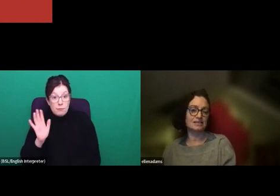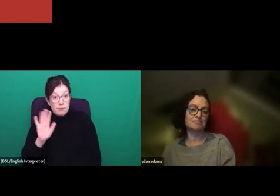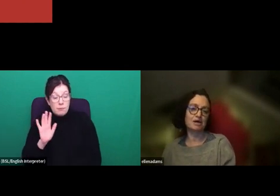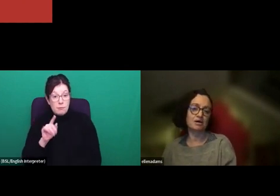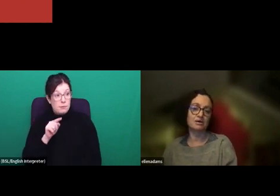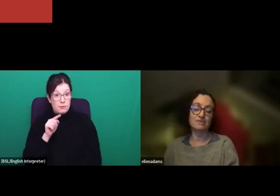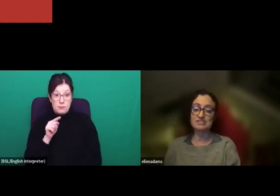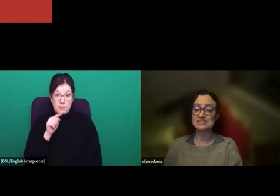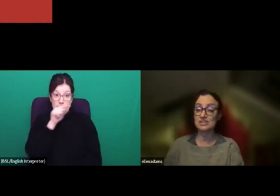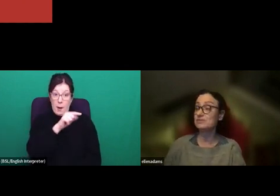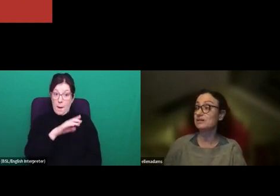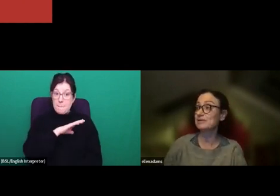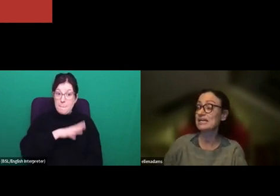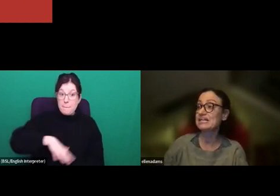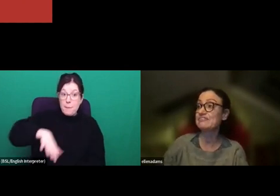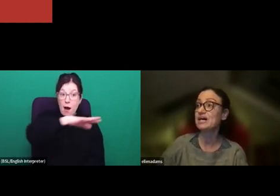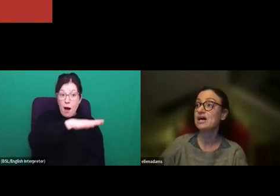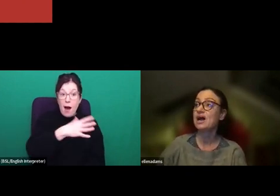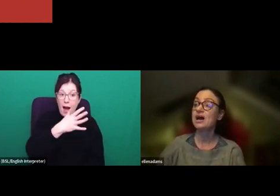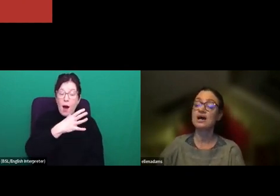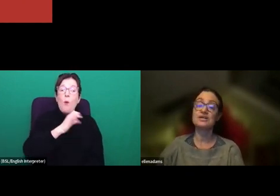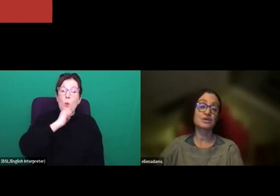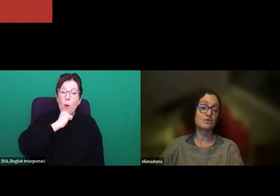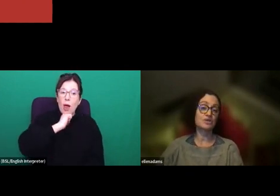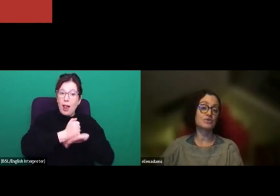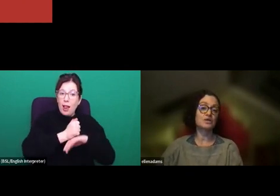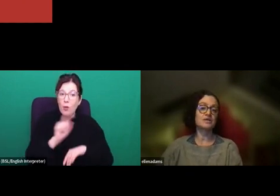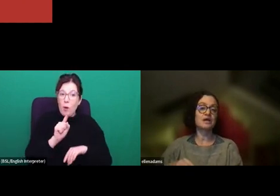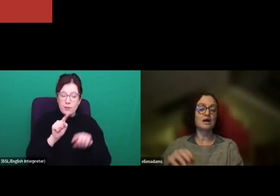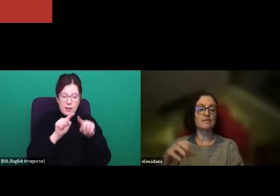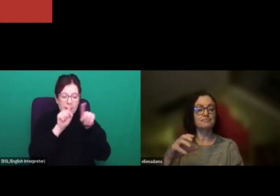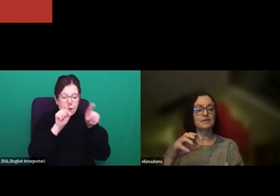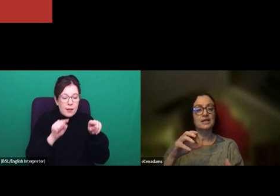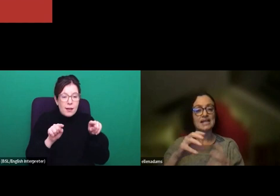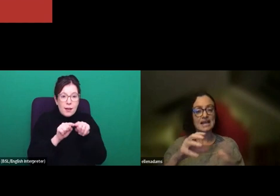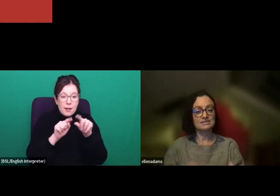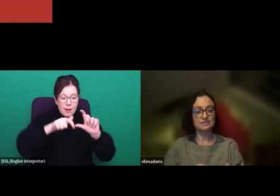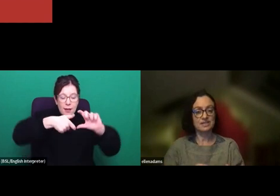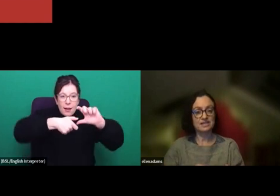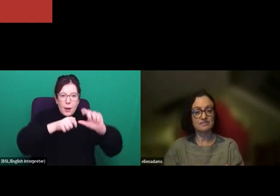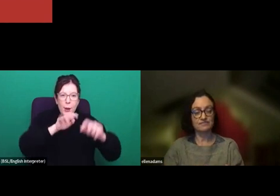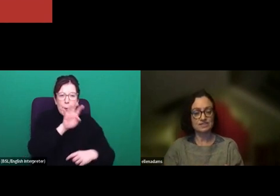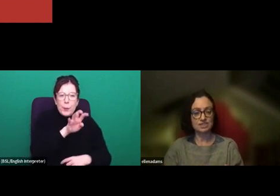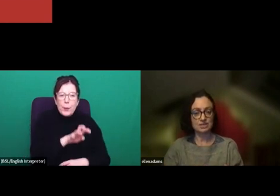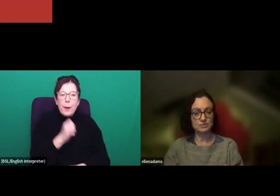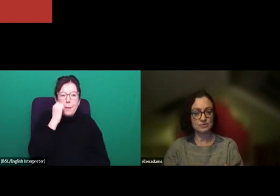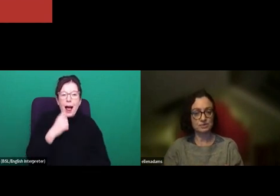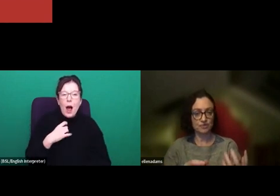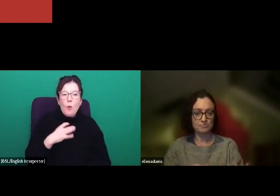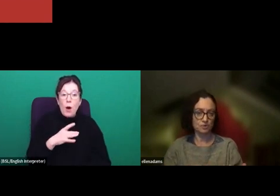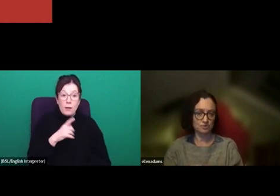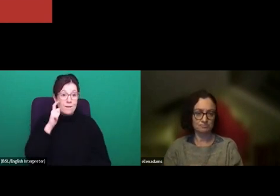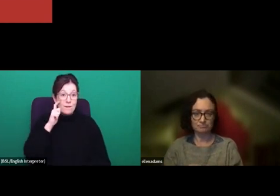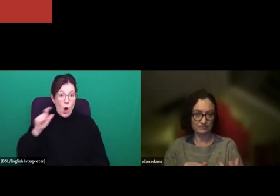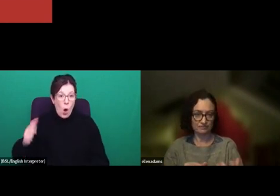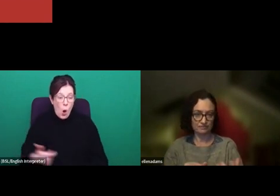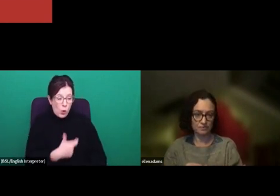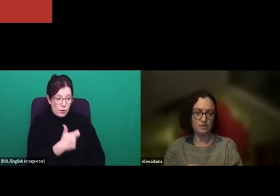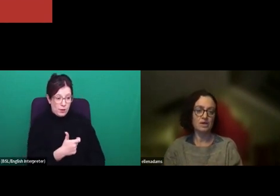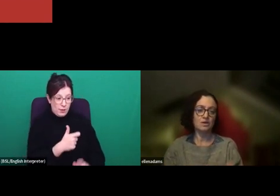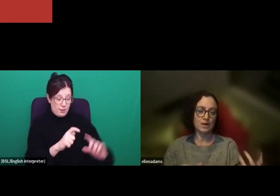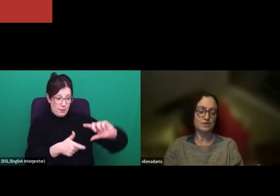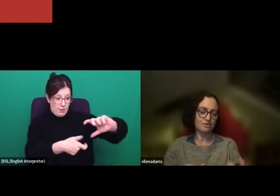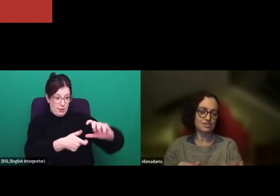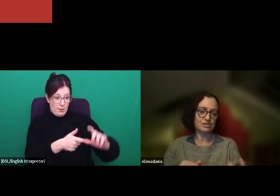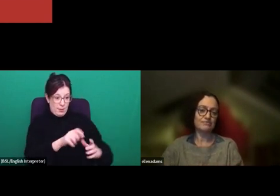placed in the park very soon, I believe, so that you can get the videos from your